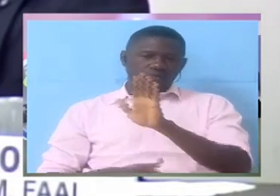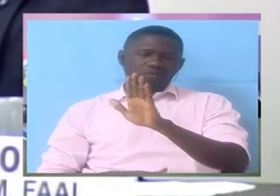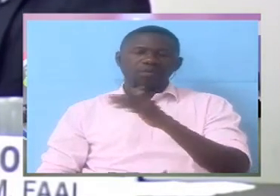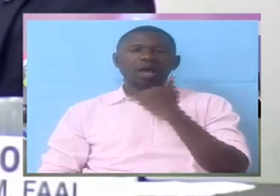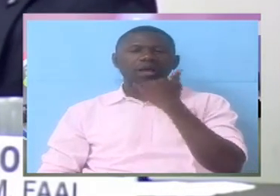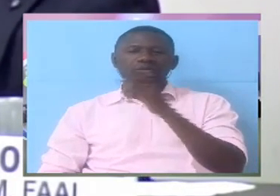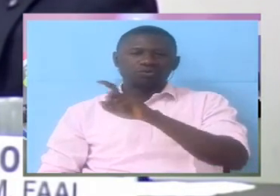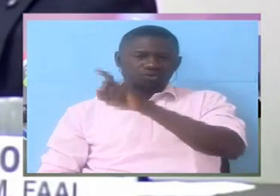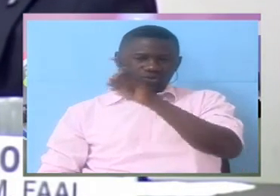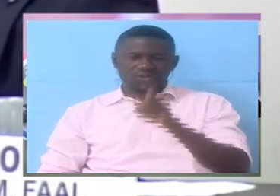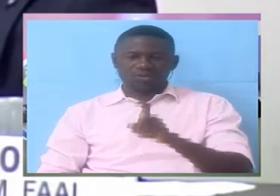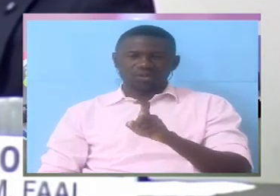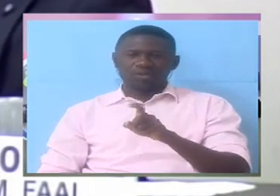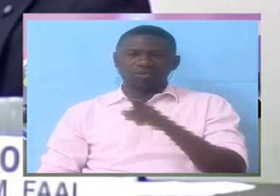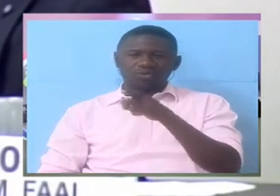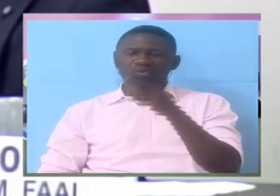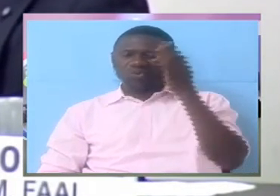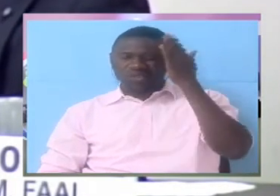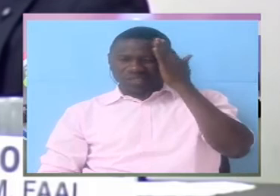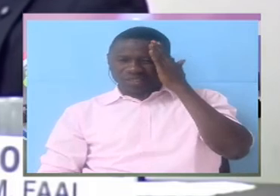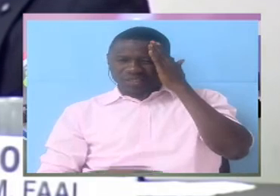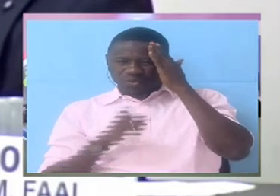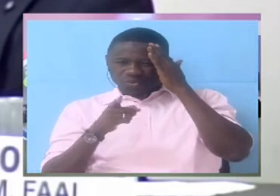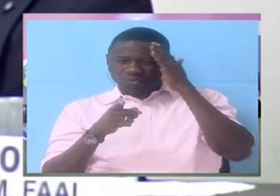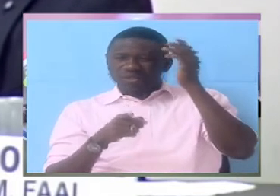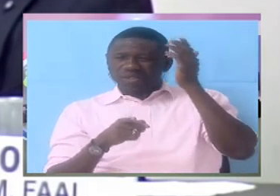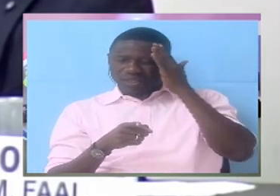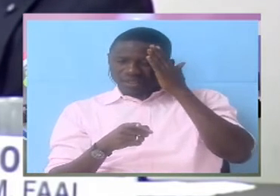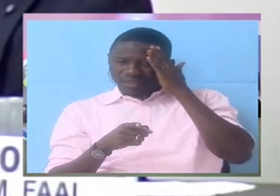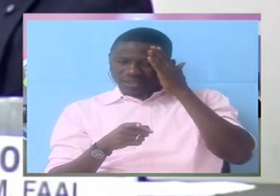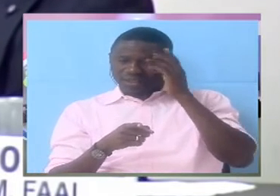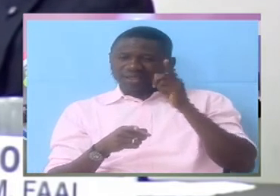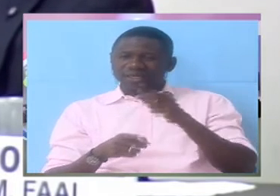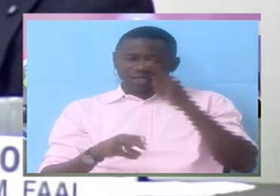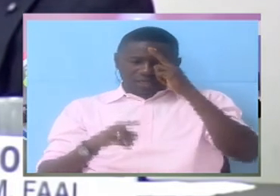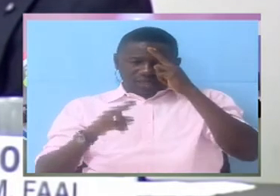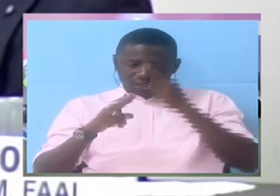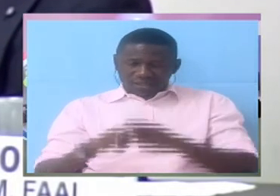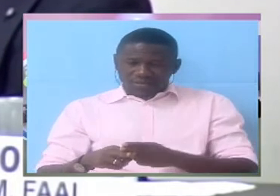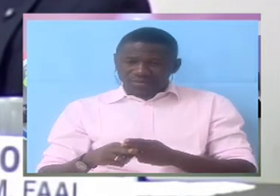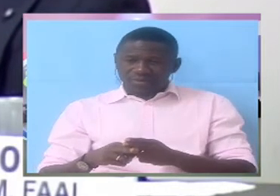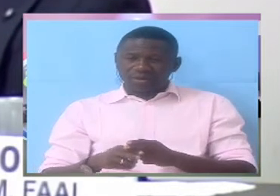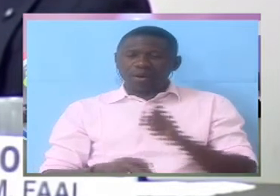question. Do you think that the discipline